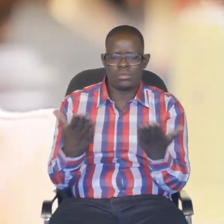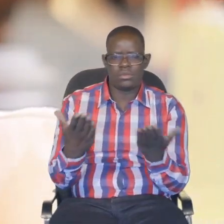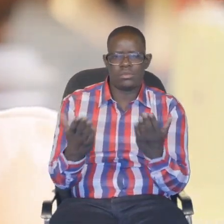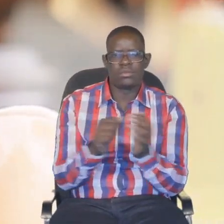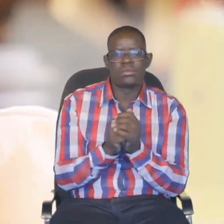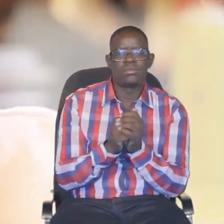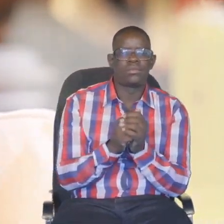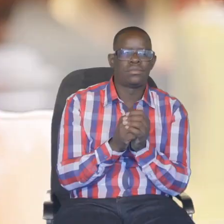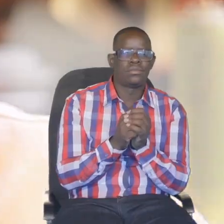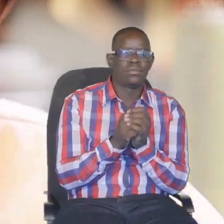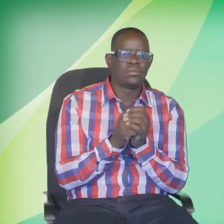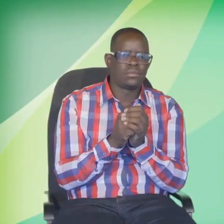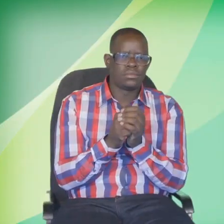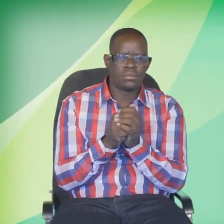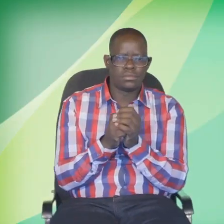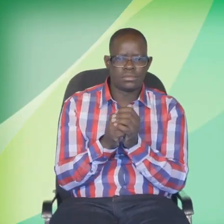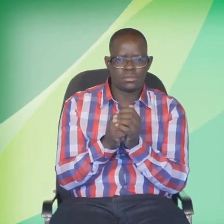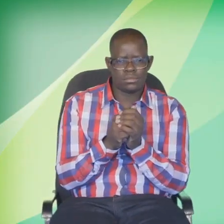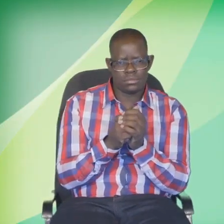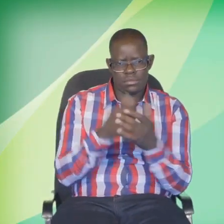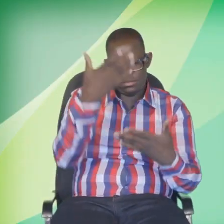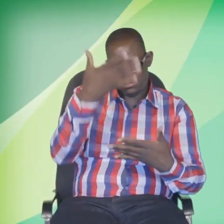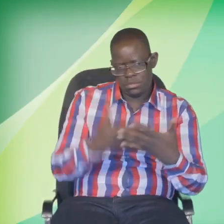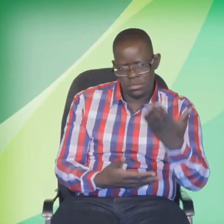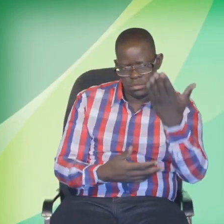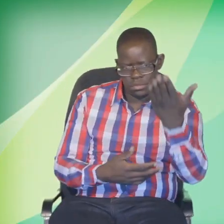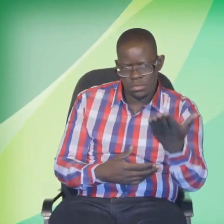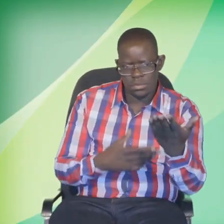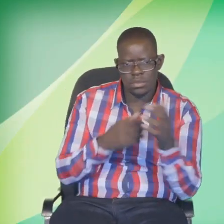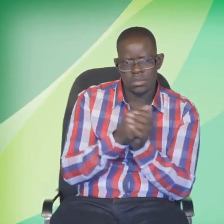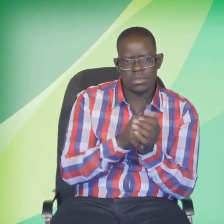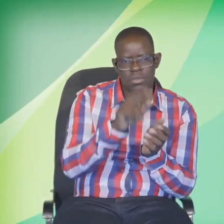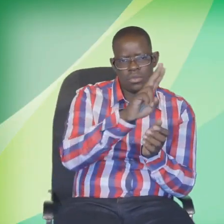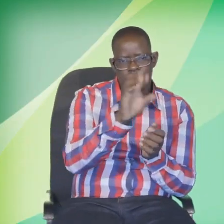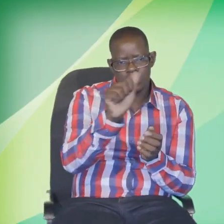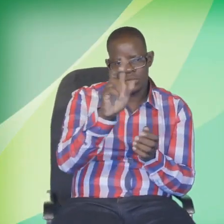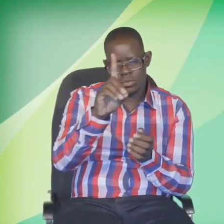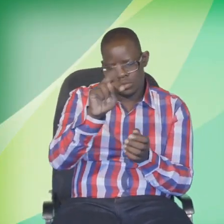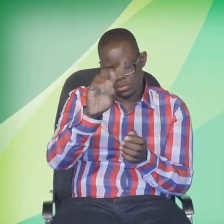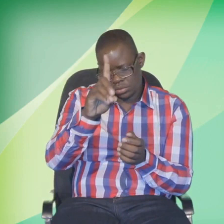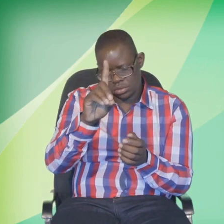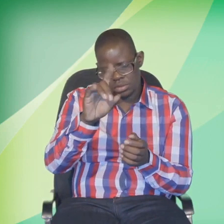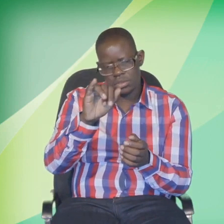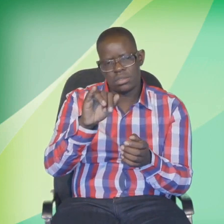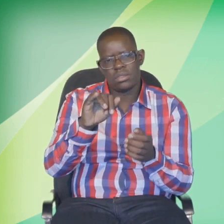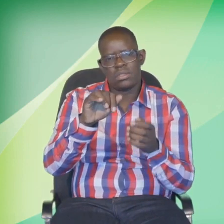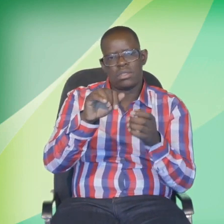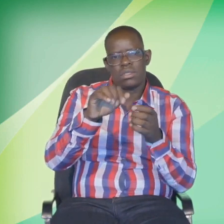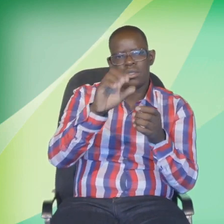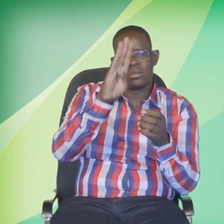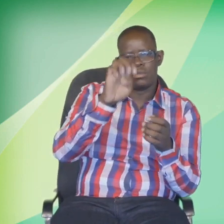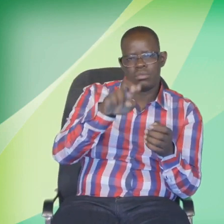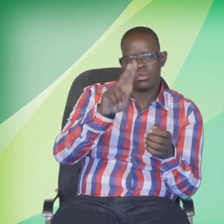creditors control account balance. List of creditors. Hundi suppliers, 2,000. Beauty